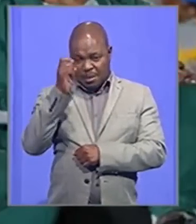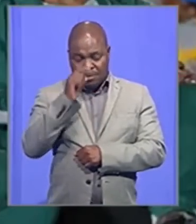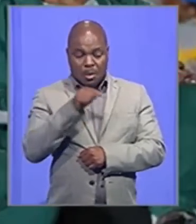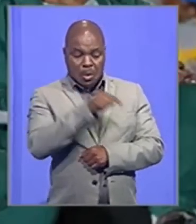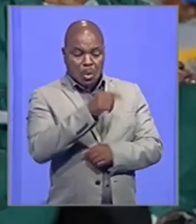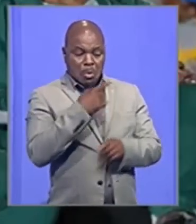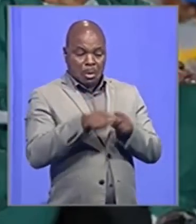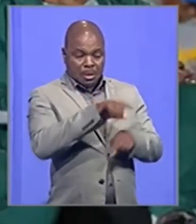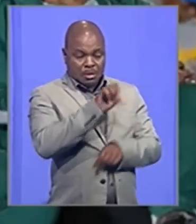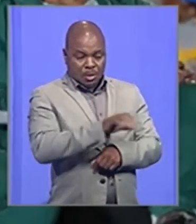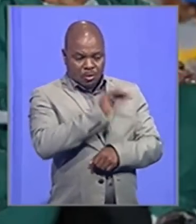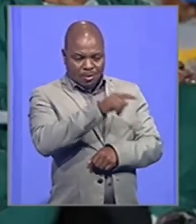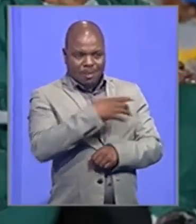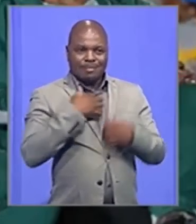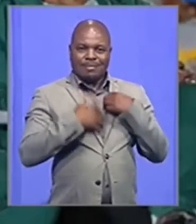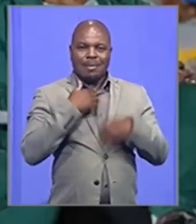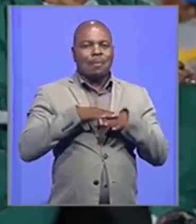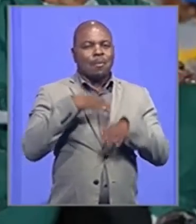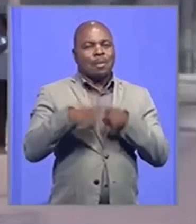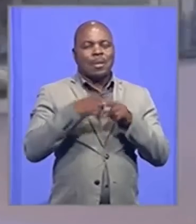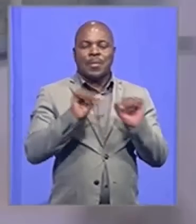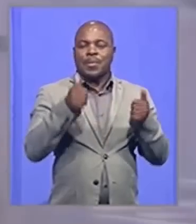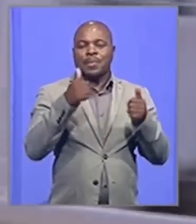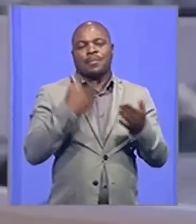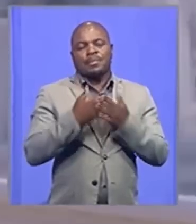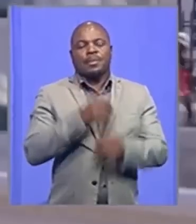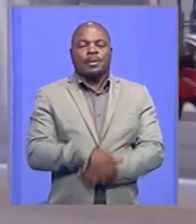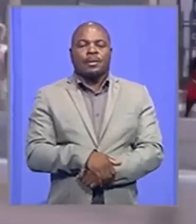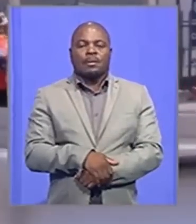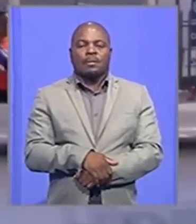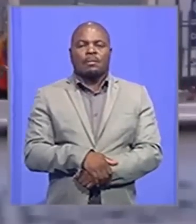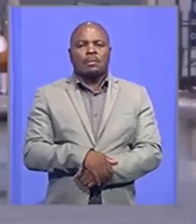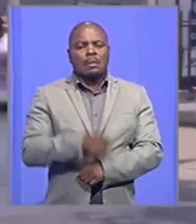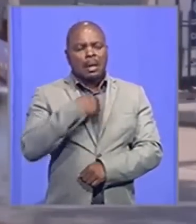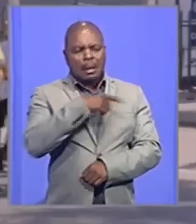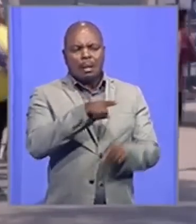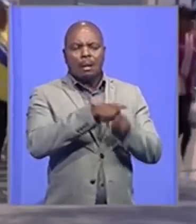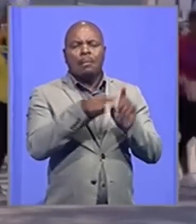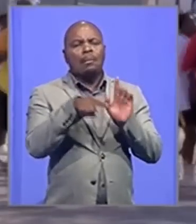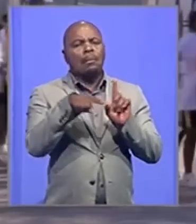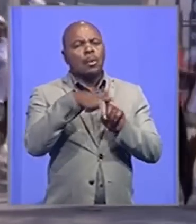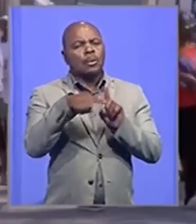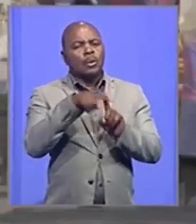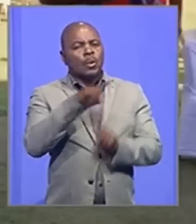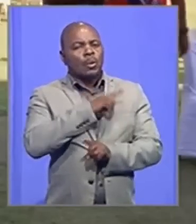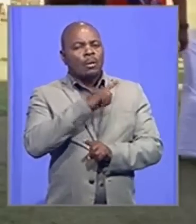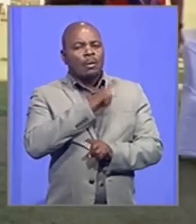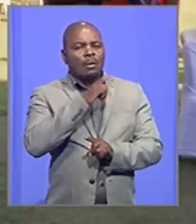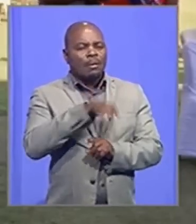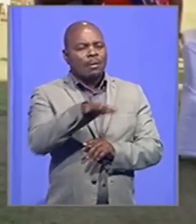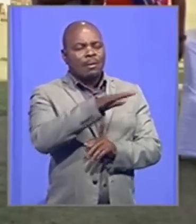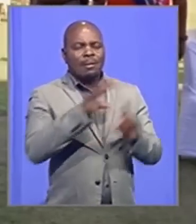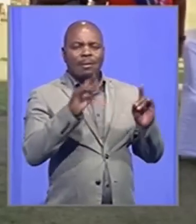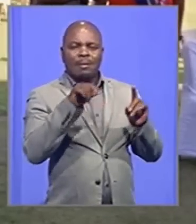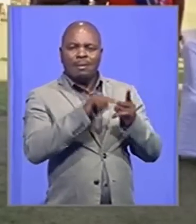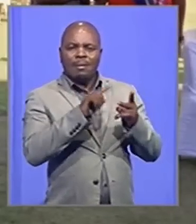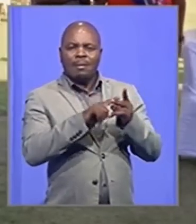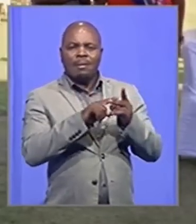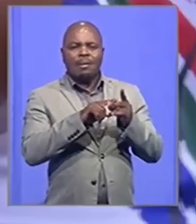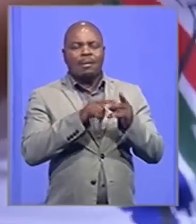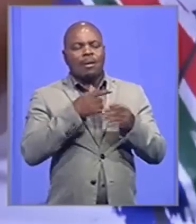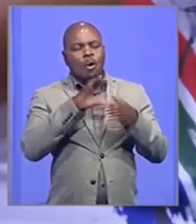tlile go rotloetsa batshameki go dira ka thata. I think it's going to give them that advantage as well, being in a closed arena, and as well, and you have that